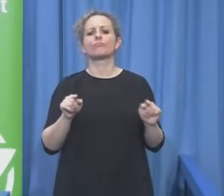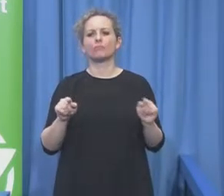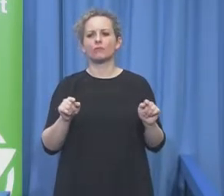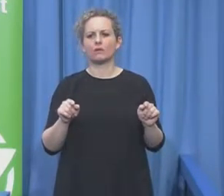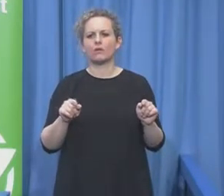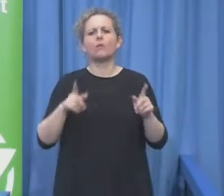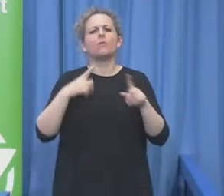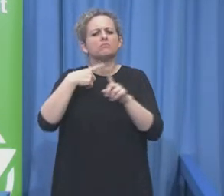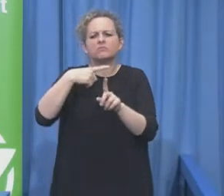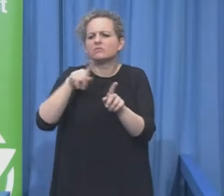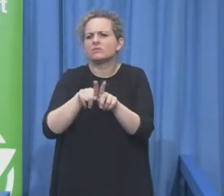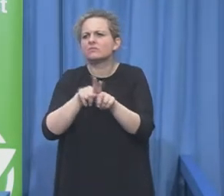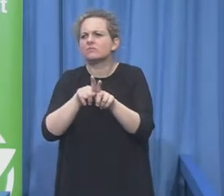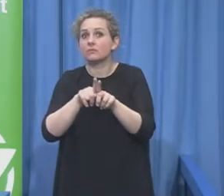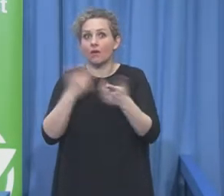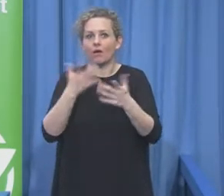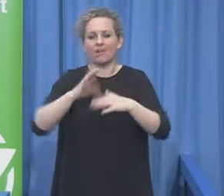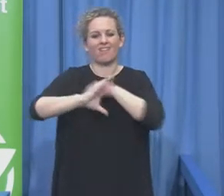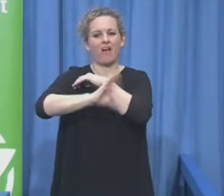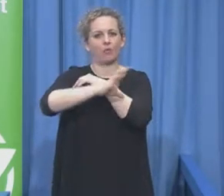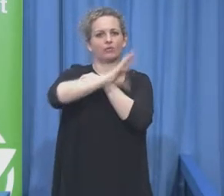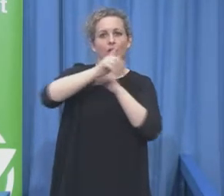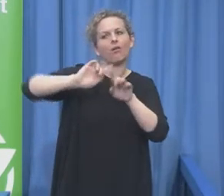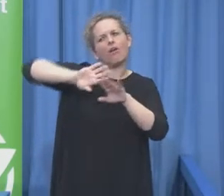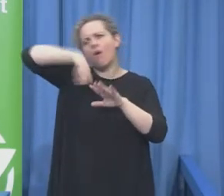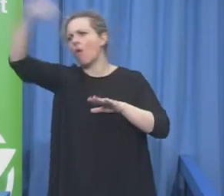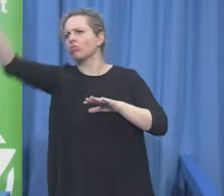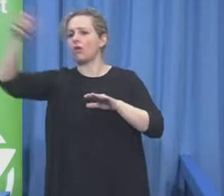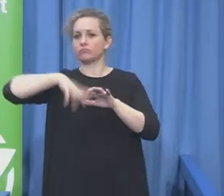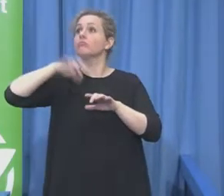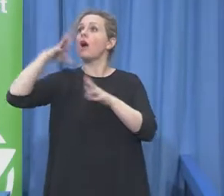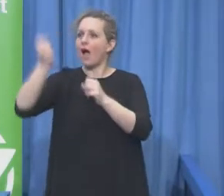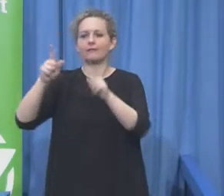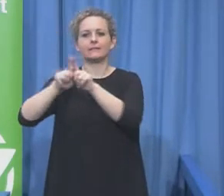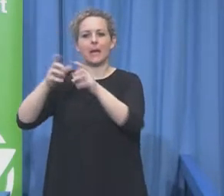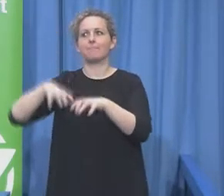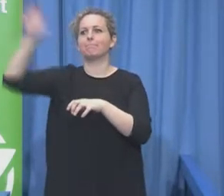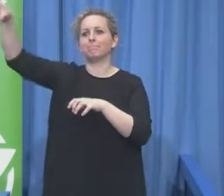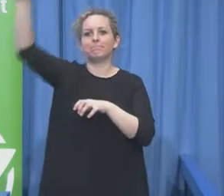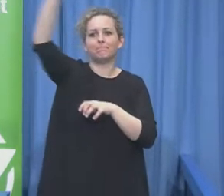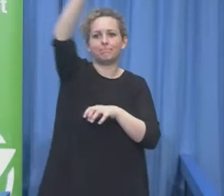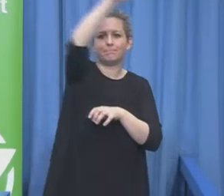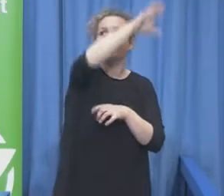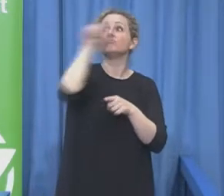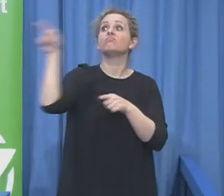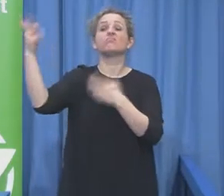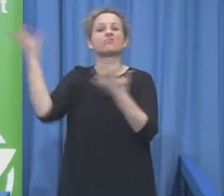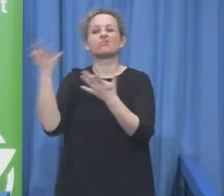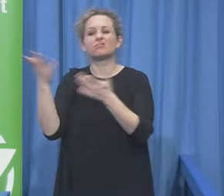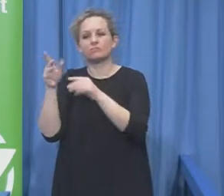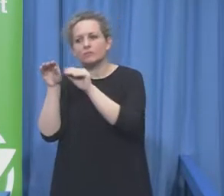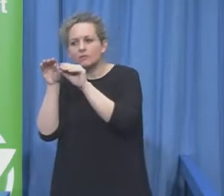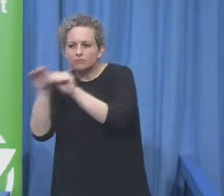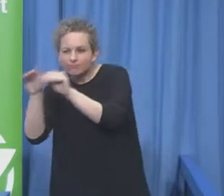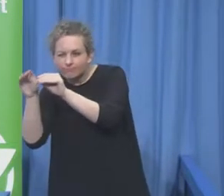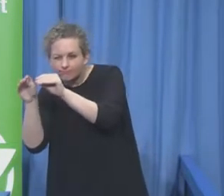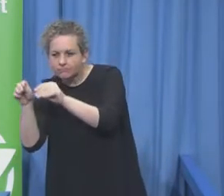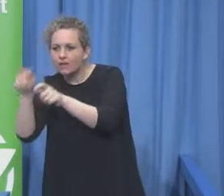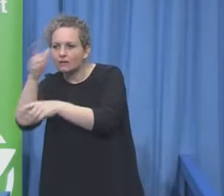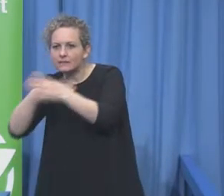work which happens among people with disability. And happy to share that we have built a scale, we have built a template which has taken us to